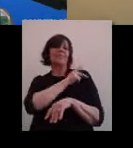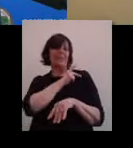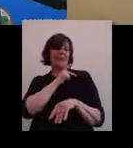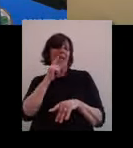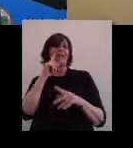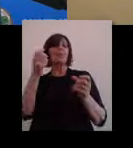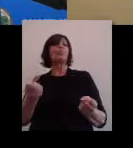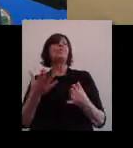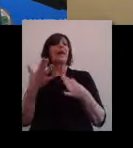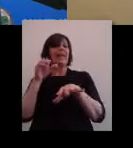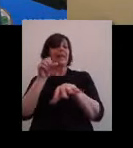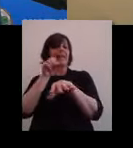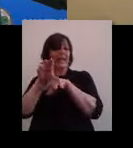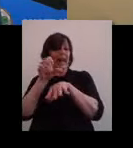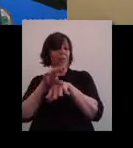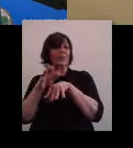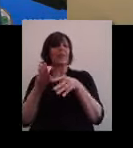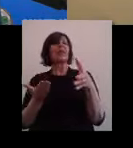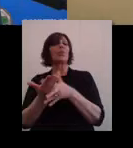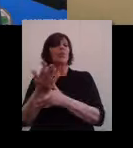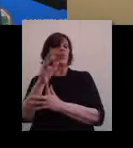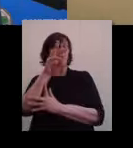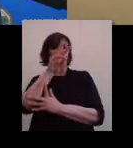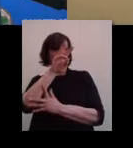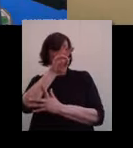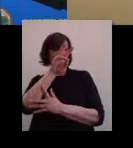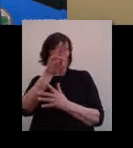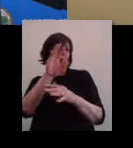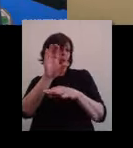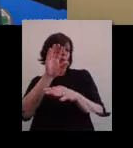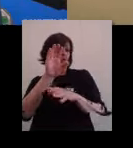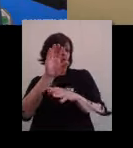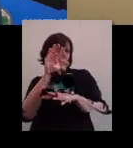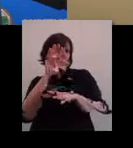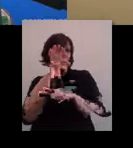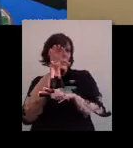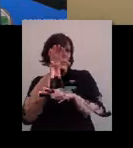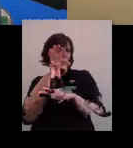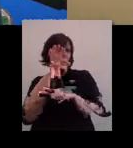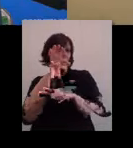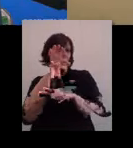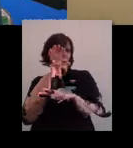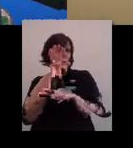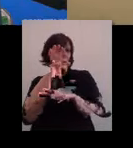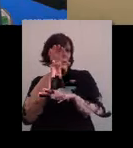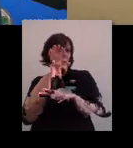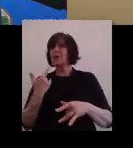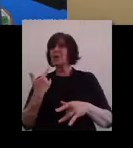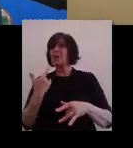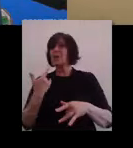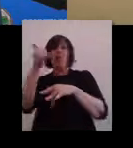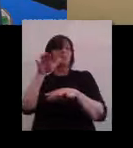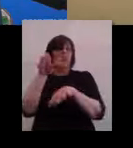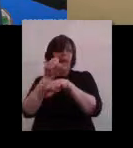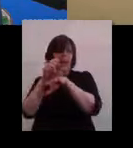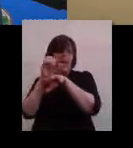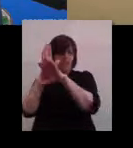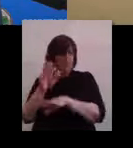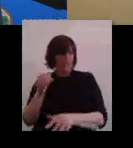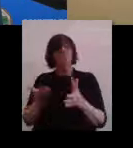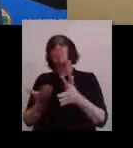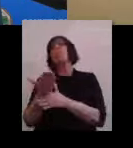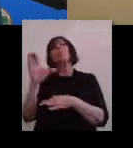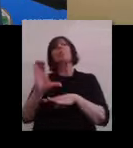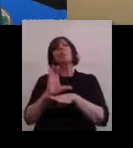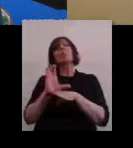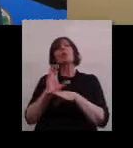services virtually. So people shouldn't hesitate to reach out and call one of them. And on the COVID-19 website, there's a